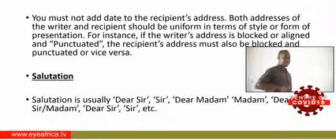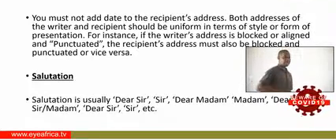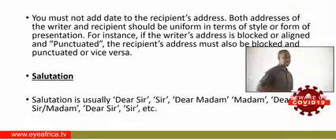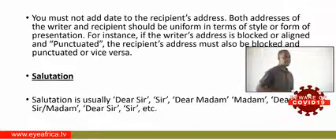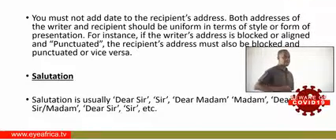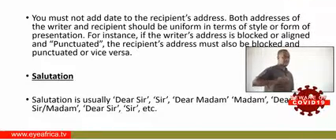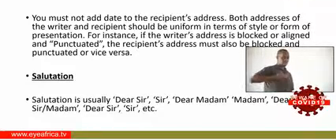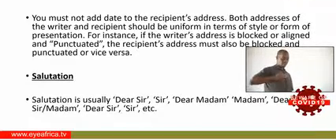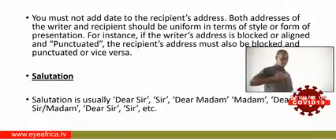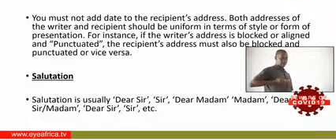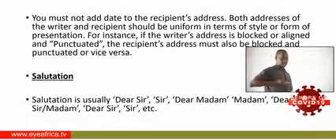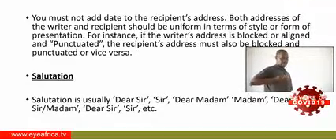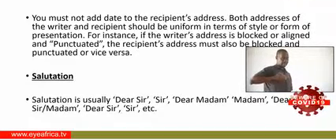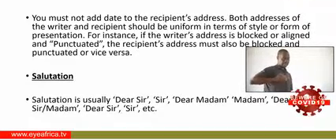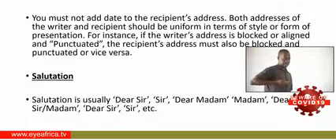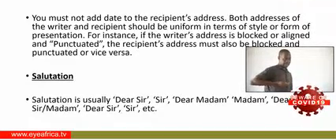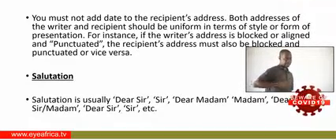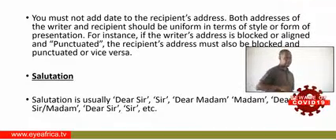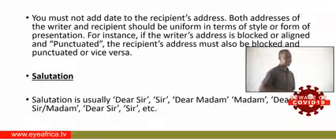madam,